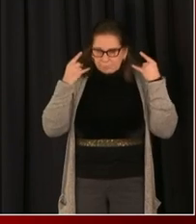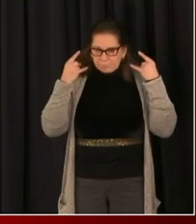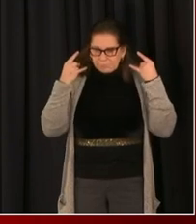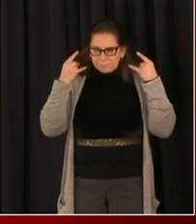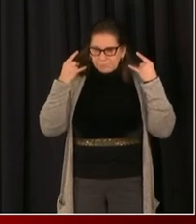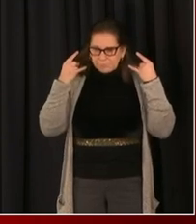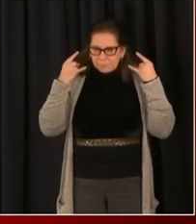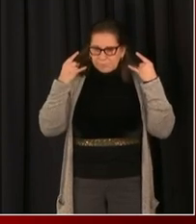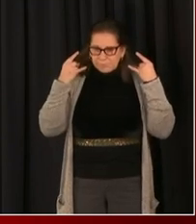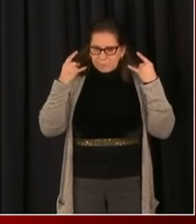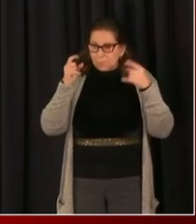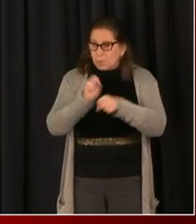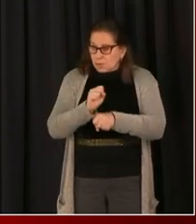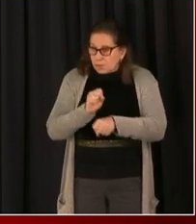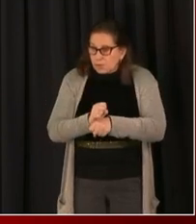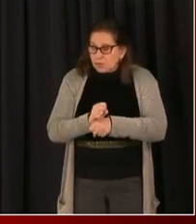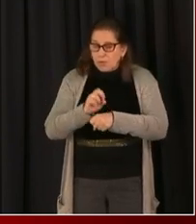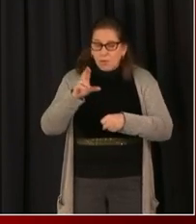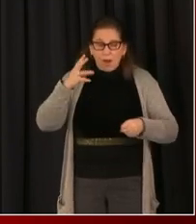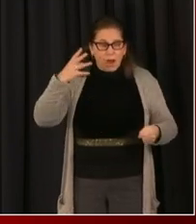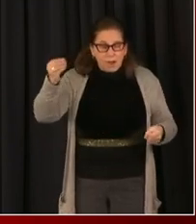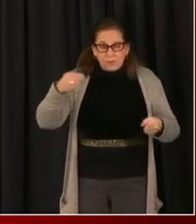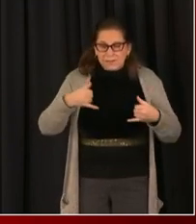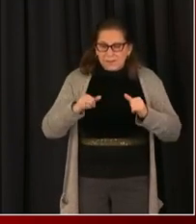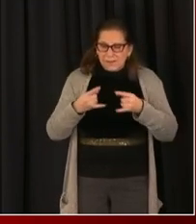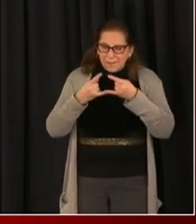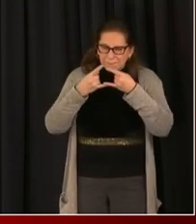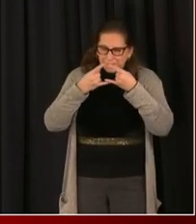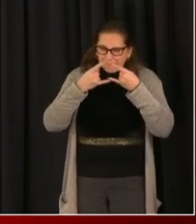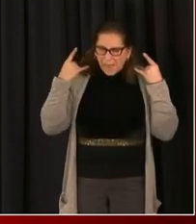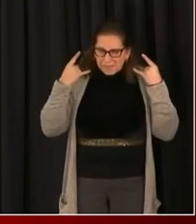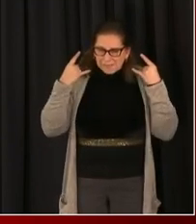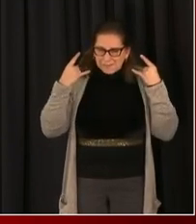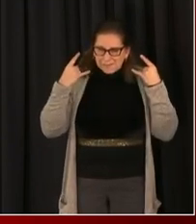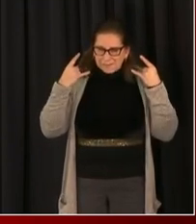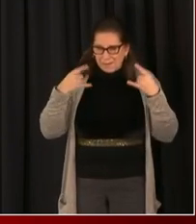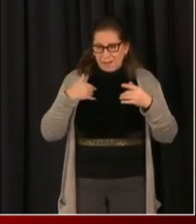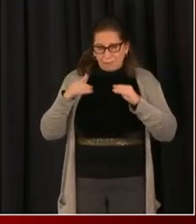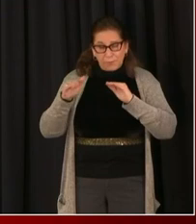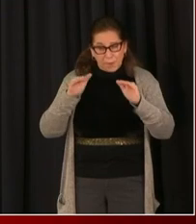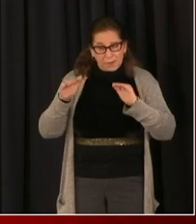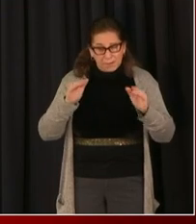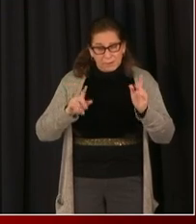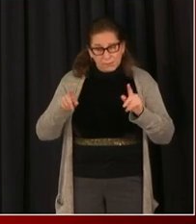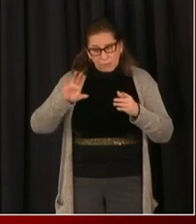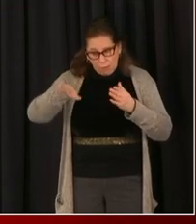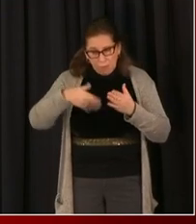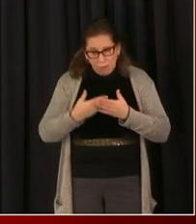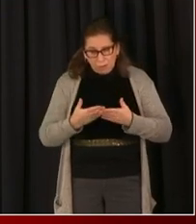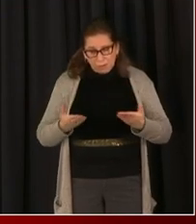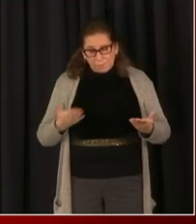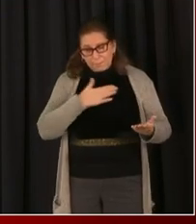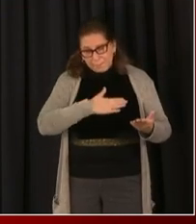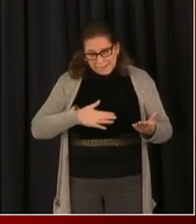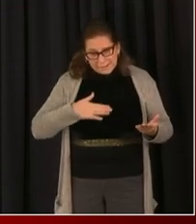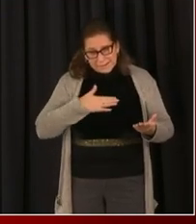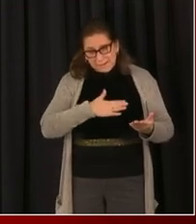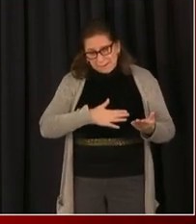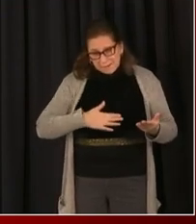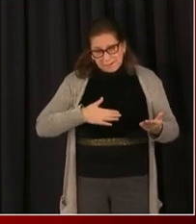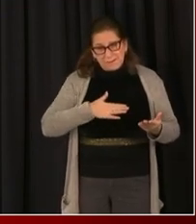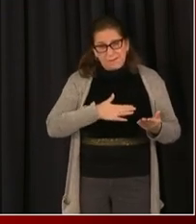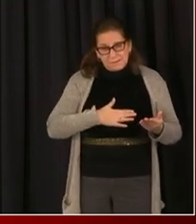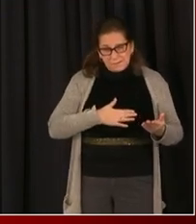we've started to design some of the reminder campaigns around that. But I think you all will be very impressed with what we see with the mask